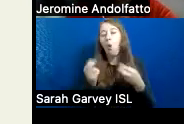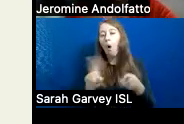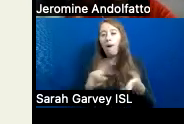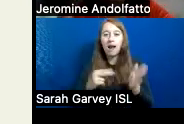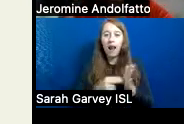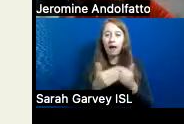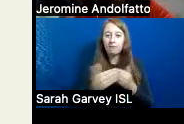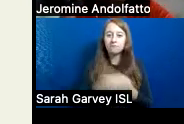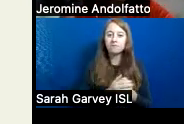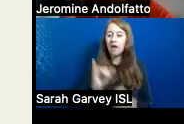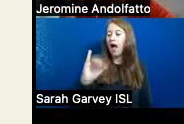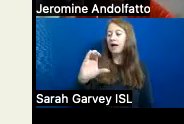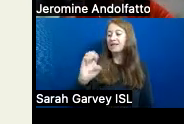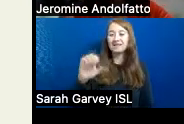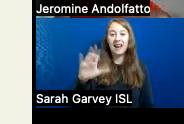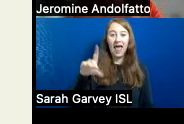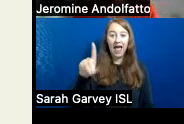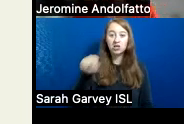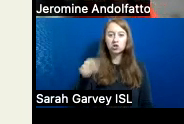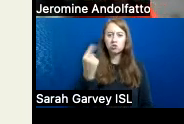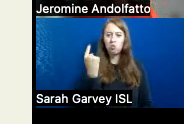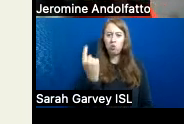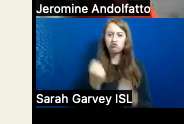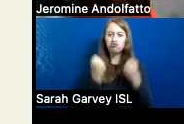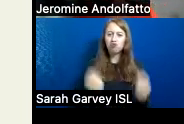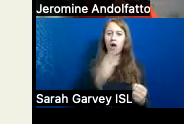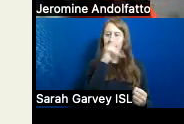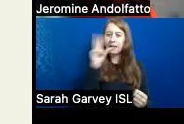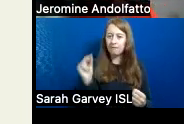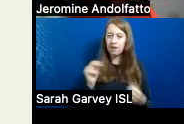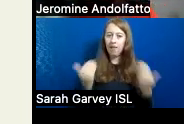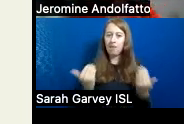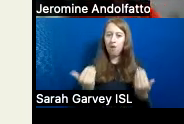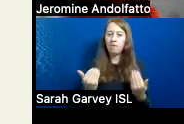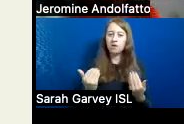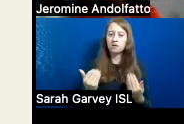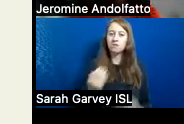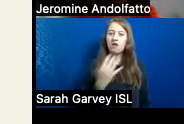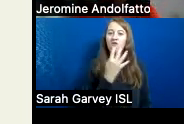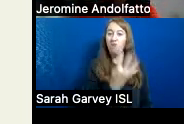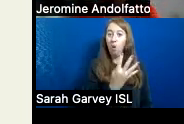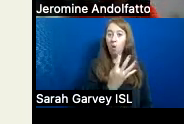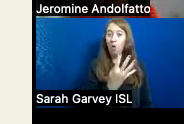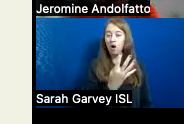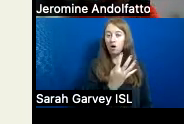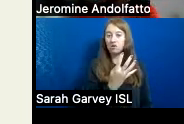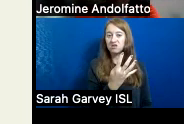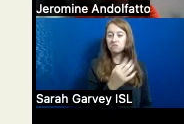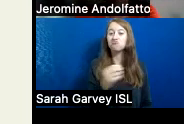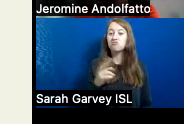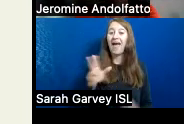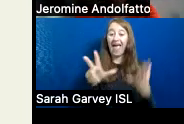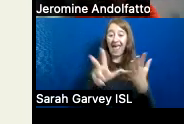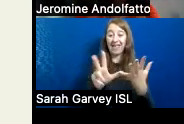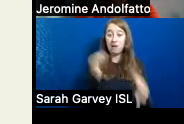our national members at the EWL. Currently, you have 4 out of 8 parties in the Icelandic parliament that